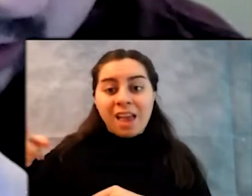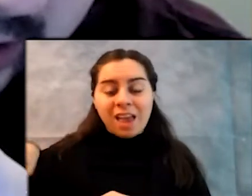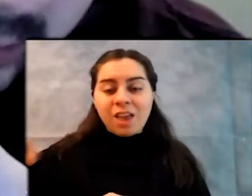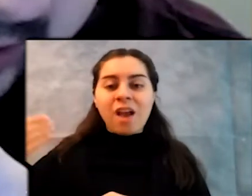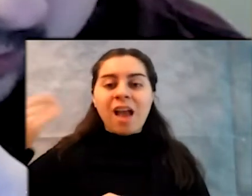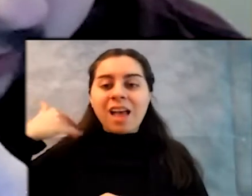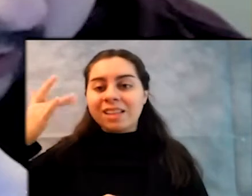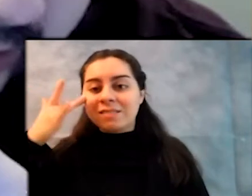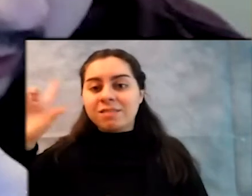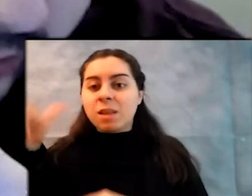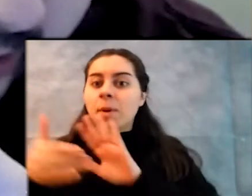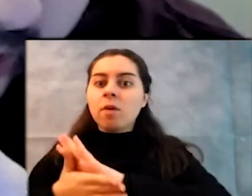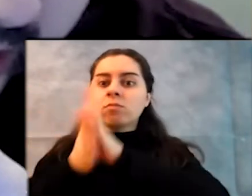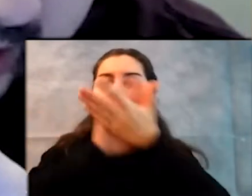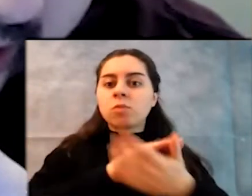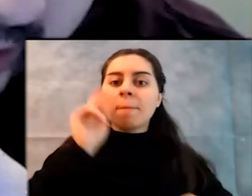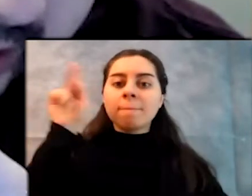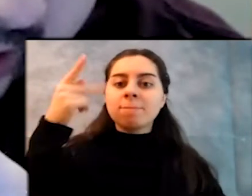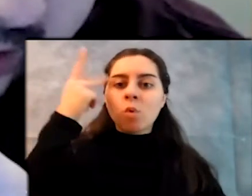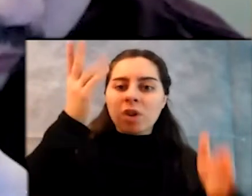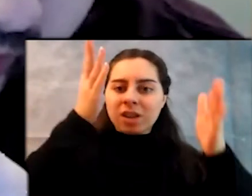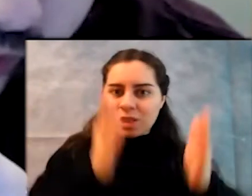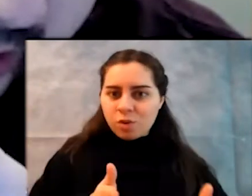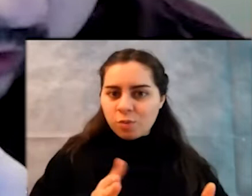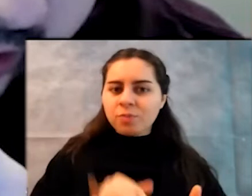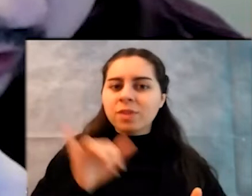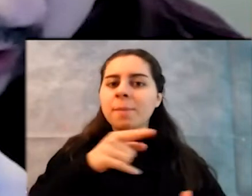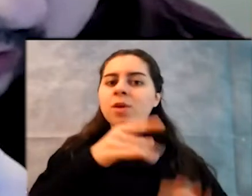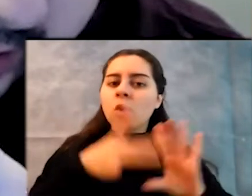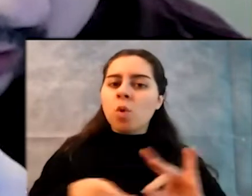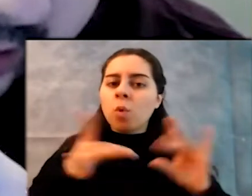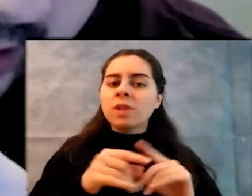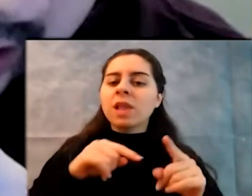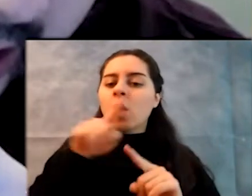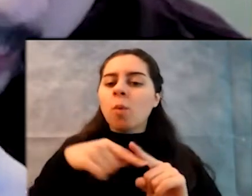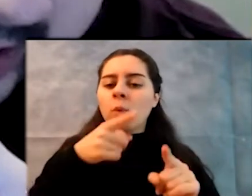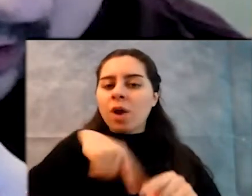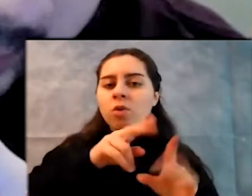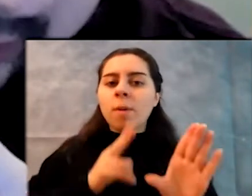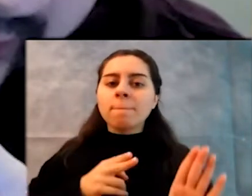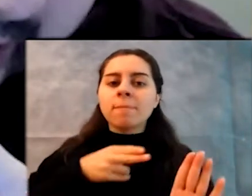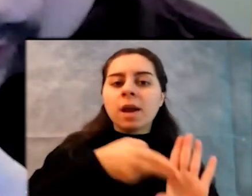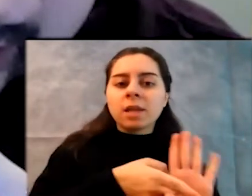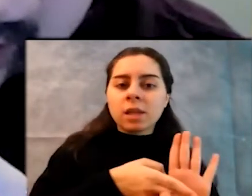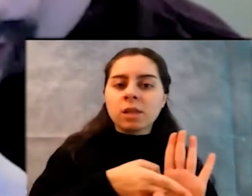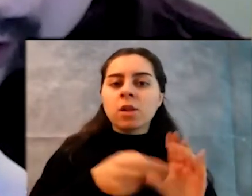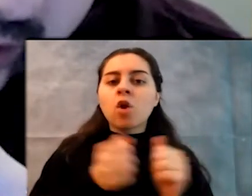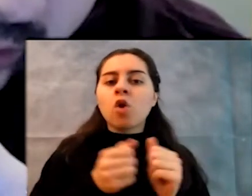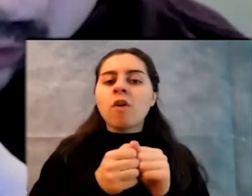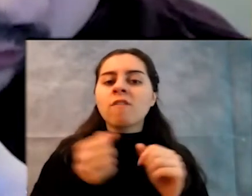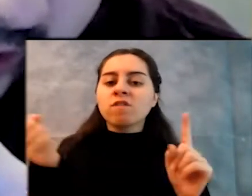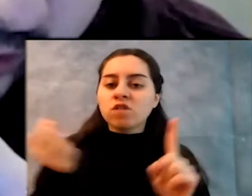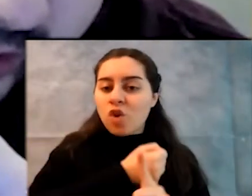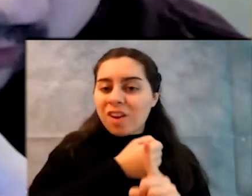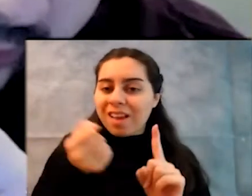statesmen, Melendez Badillo also demonstrates how they engaged in racial and gender silencing, epistemic violence, and